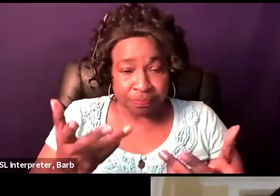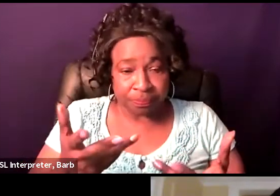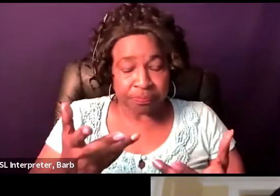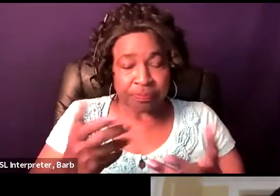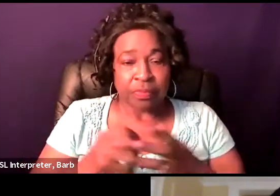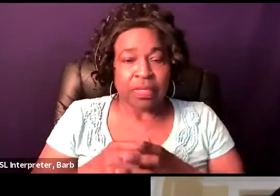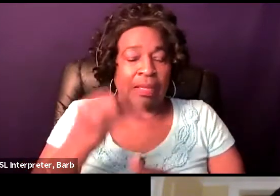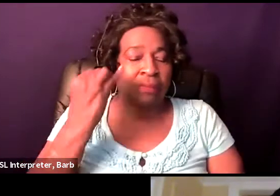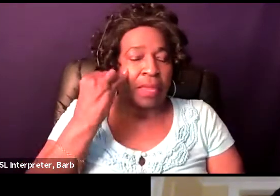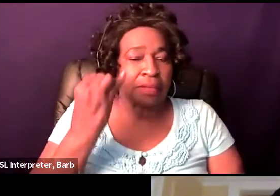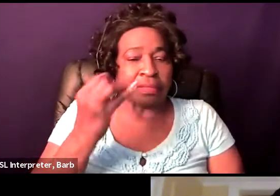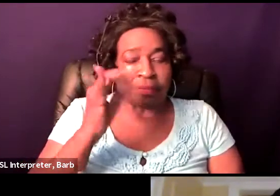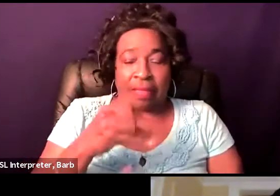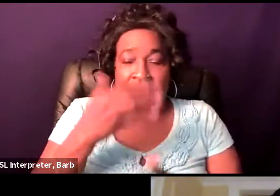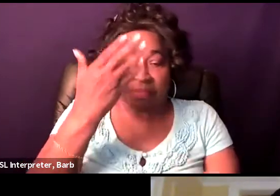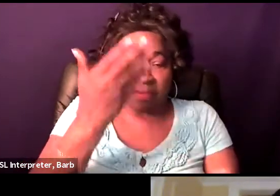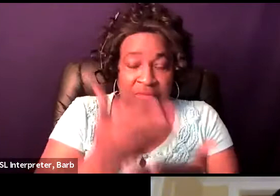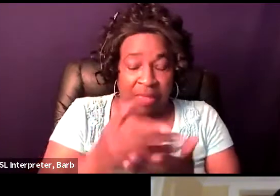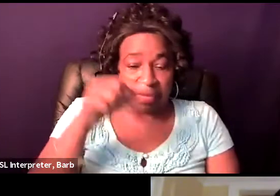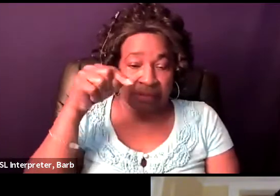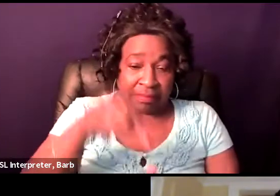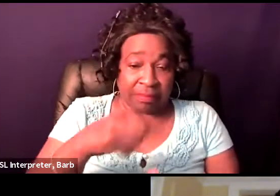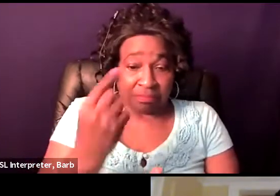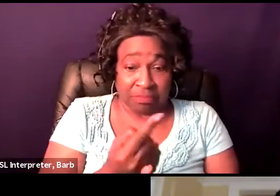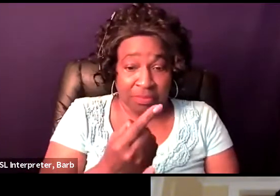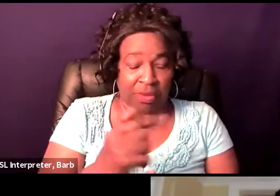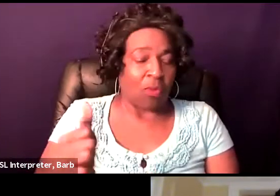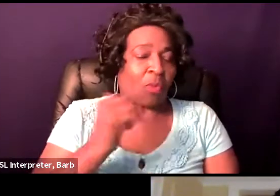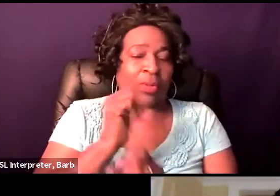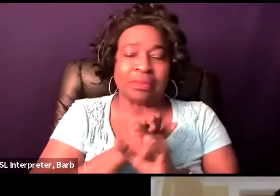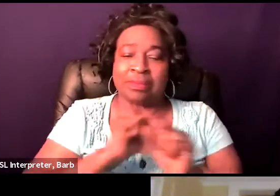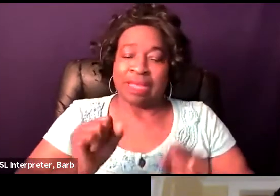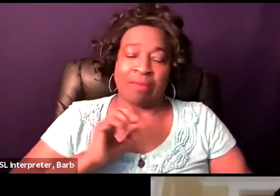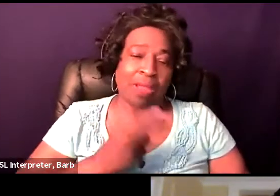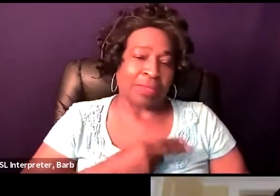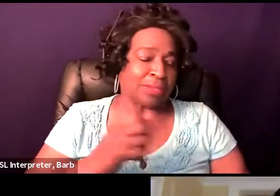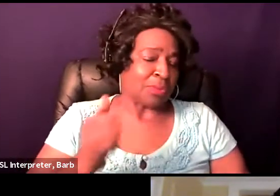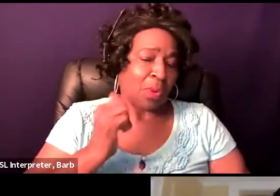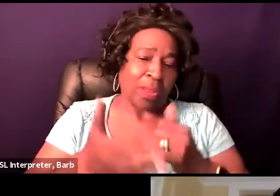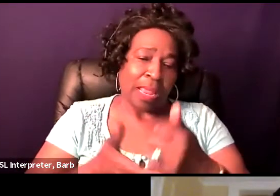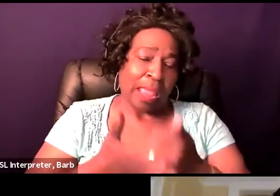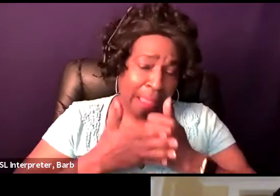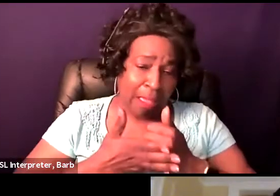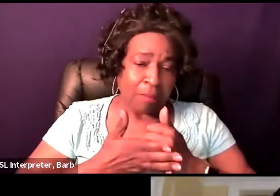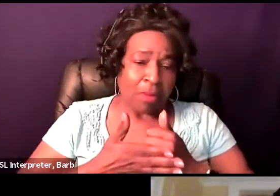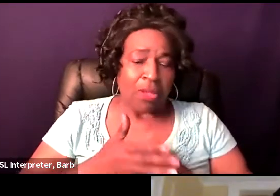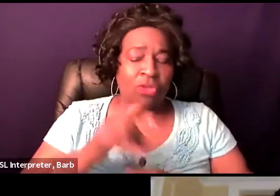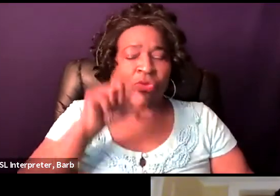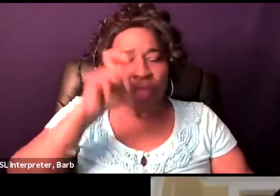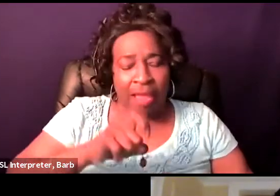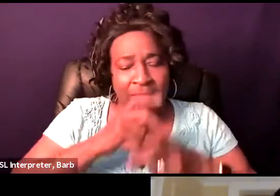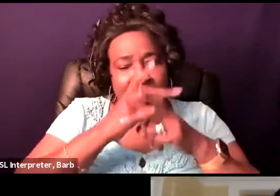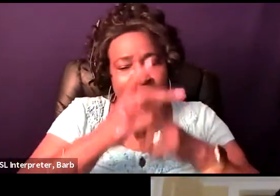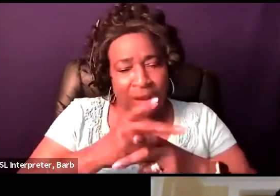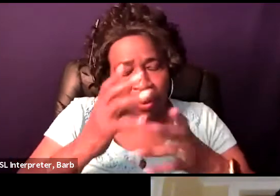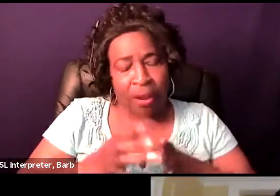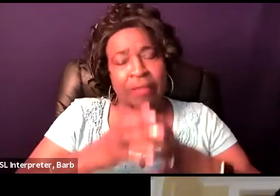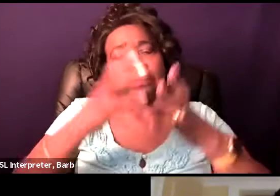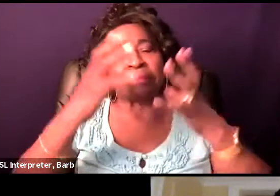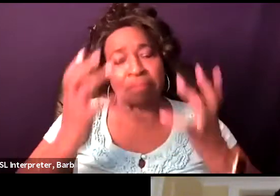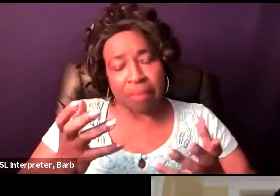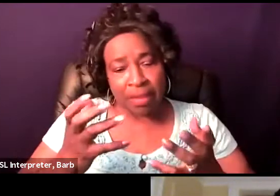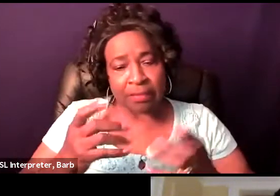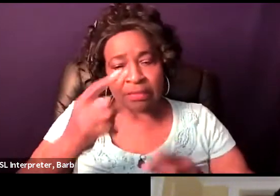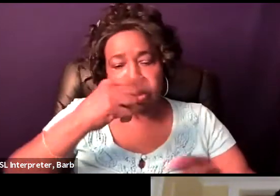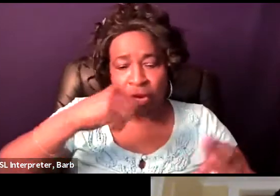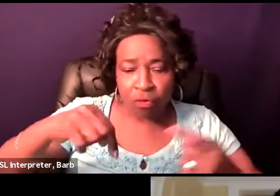the idea that the facts alone won't save us, and that we have to be we have to care as much and be as rigorous around